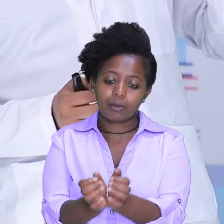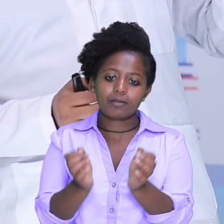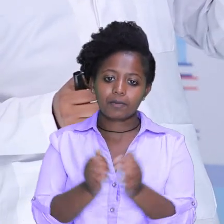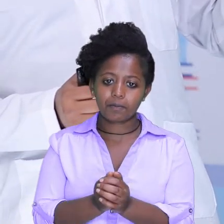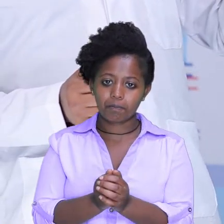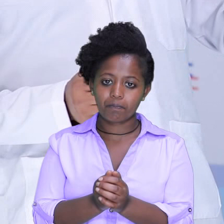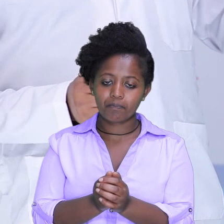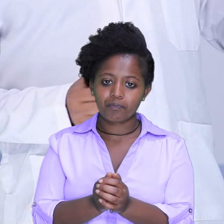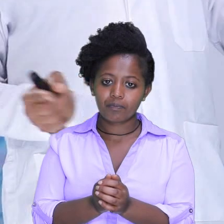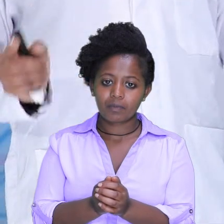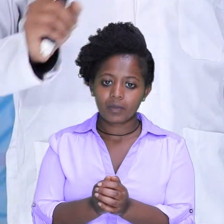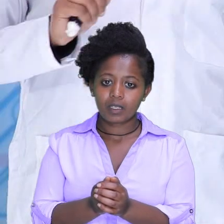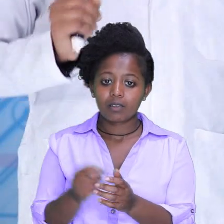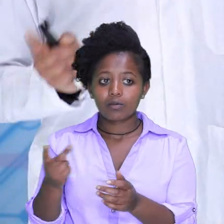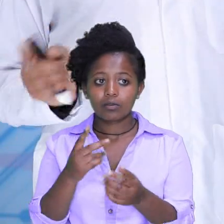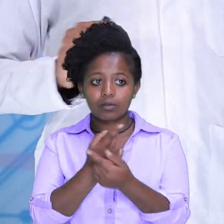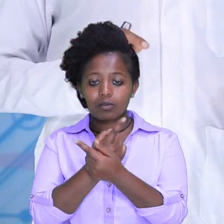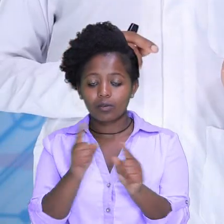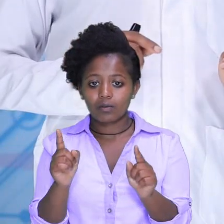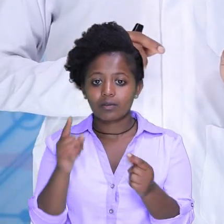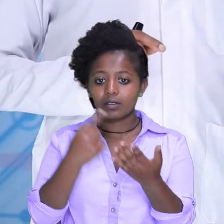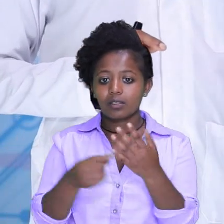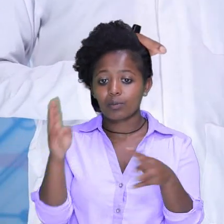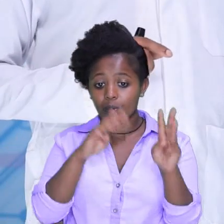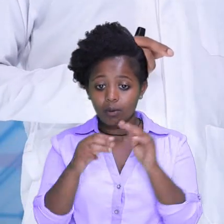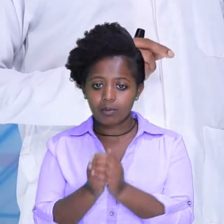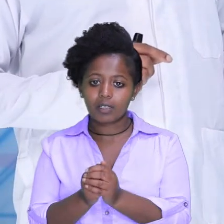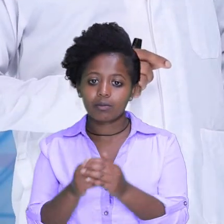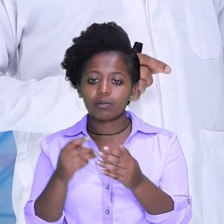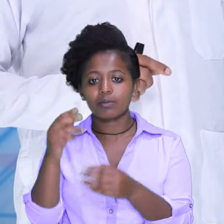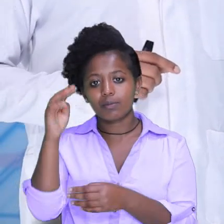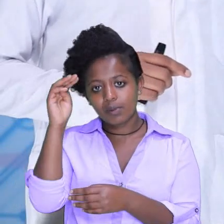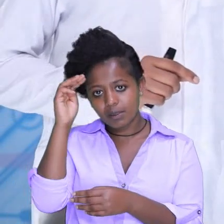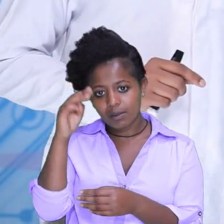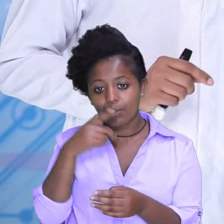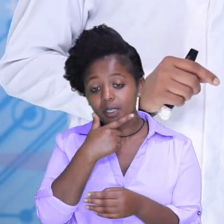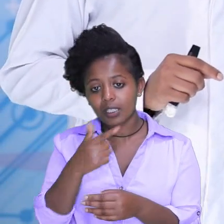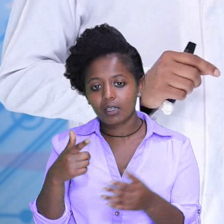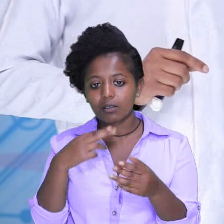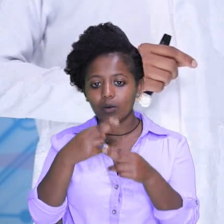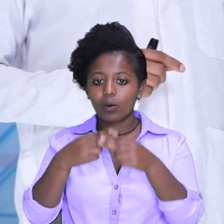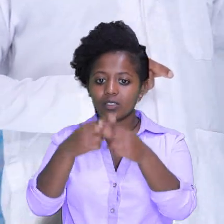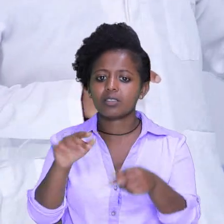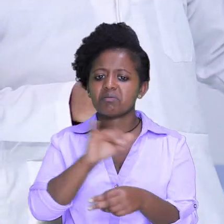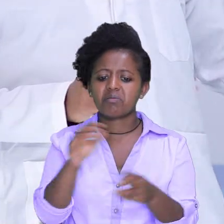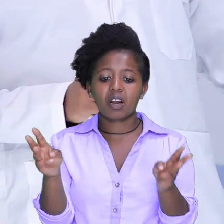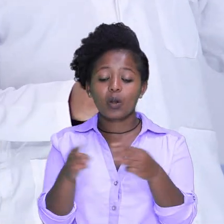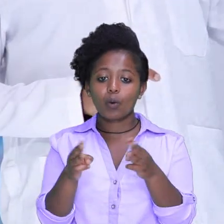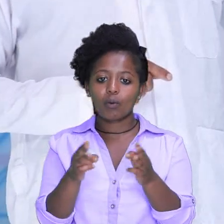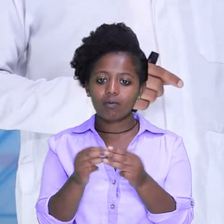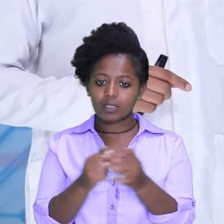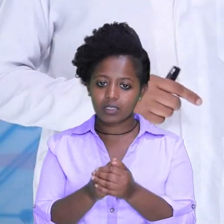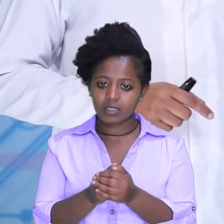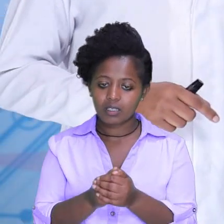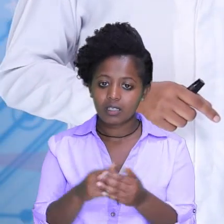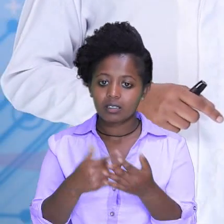prison. To solve this problem, Britain called similar conference in order to reform and